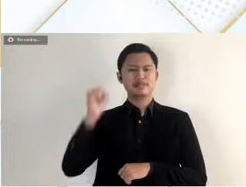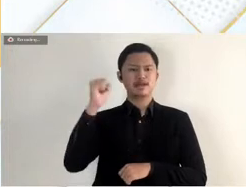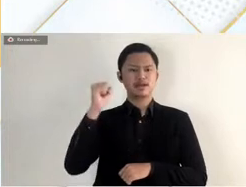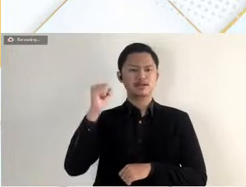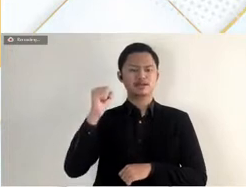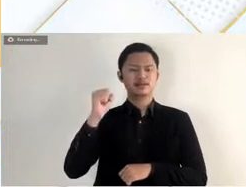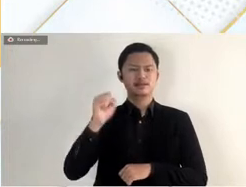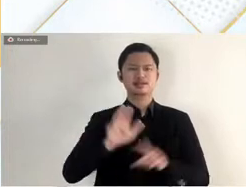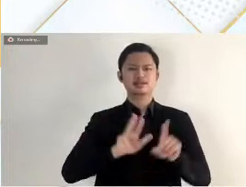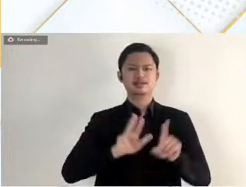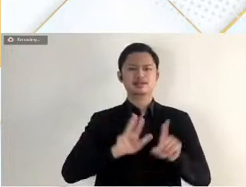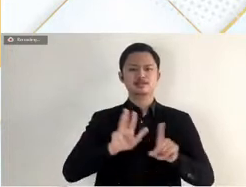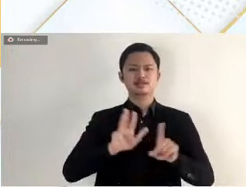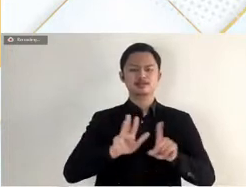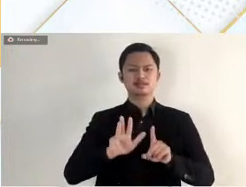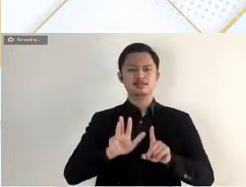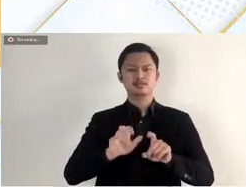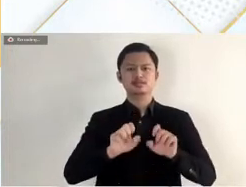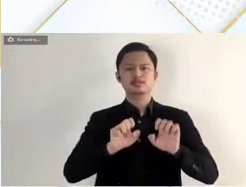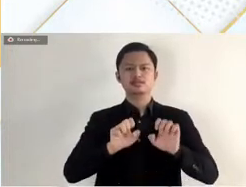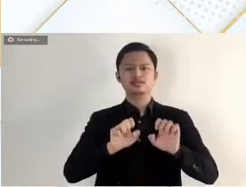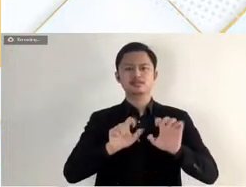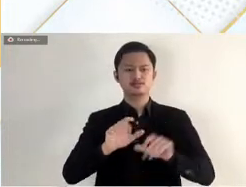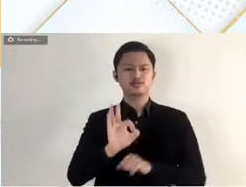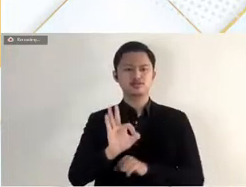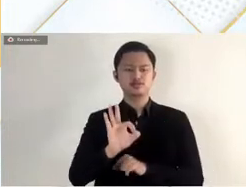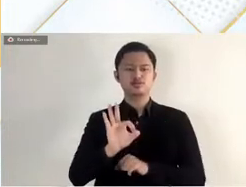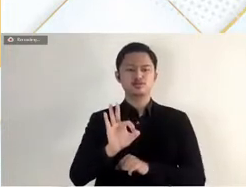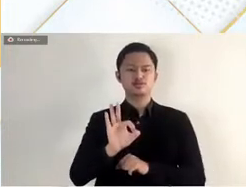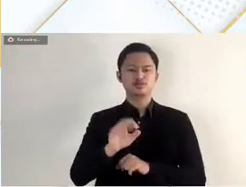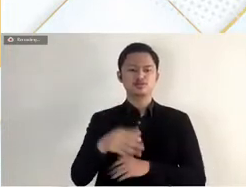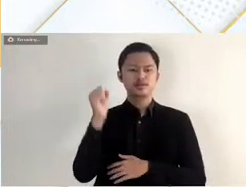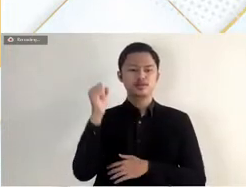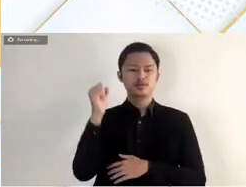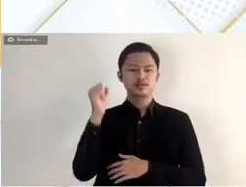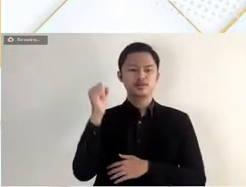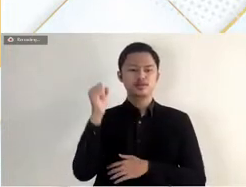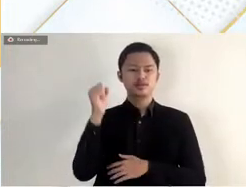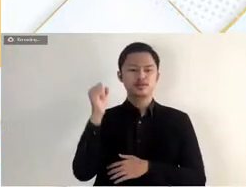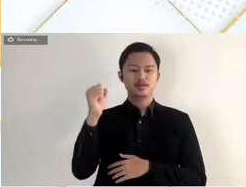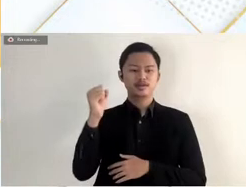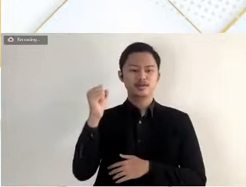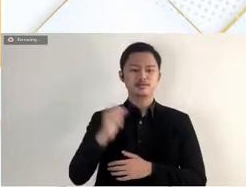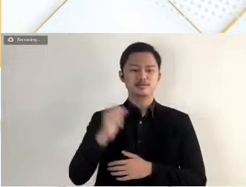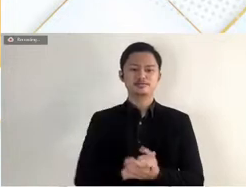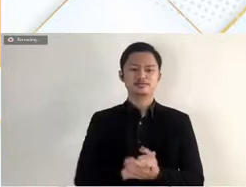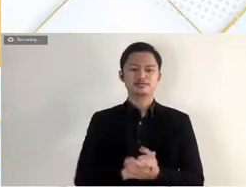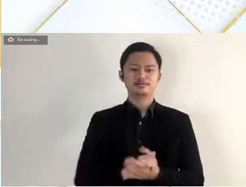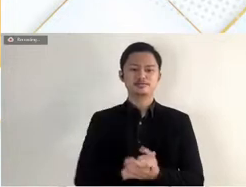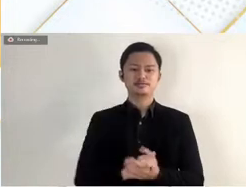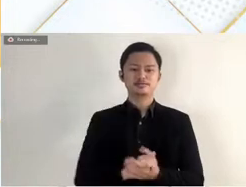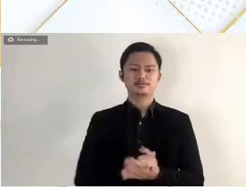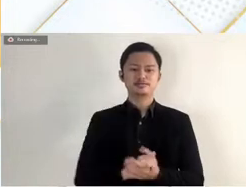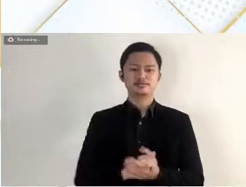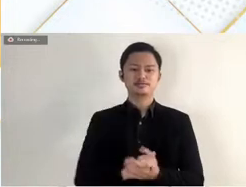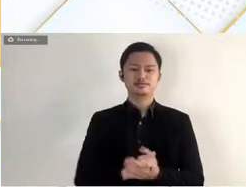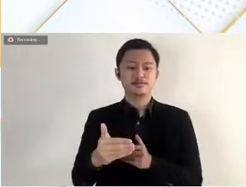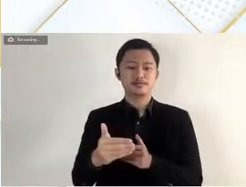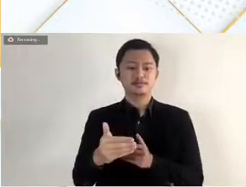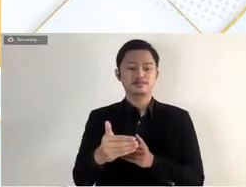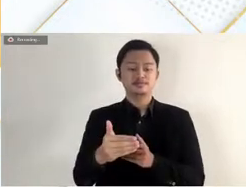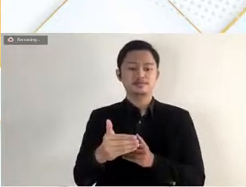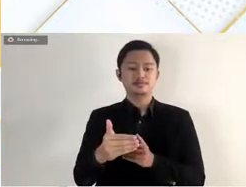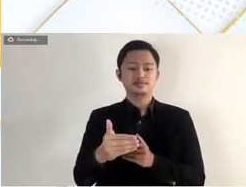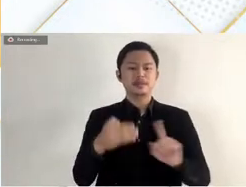on 10th of October 1970, 3 days later, it has established its permanent mission to